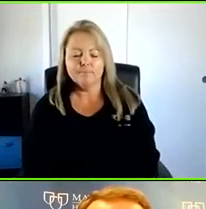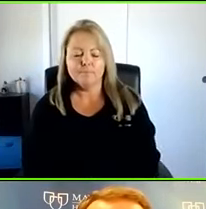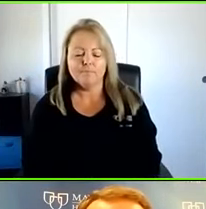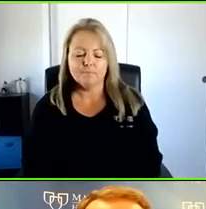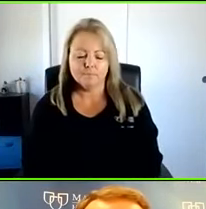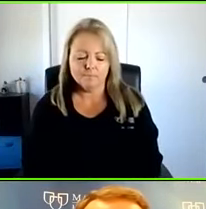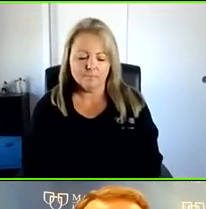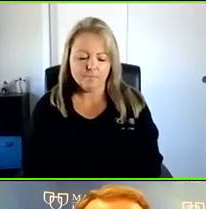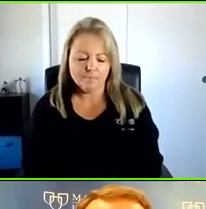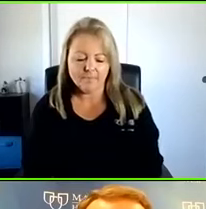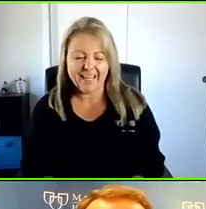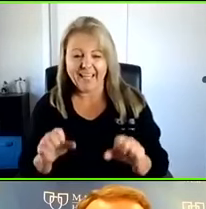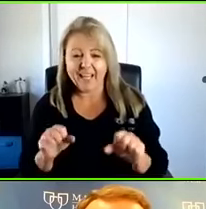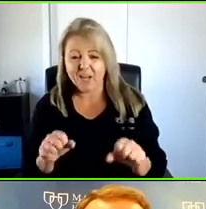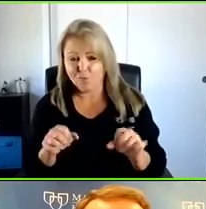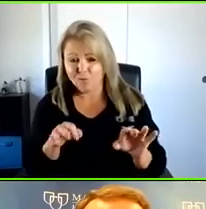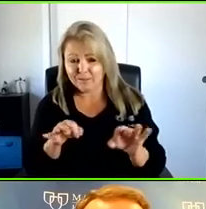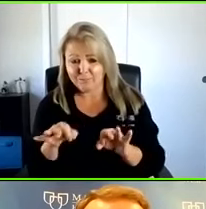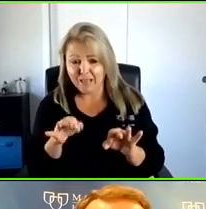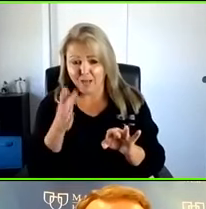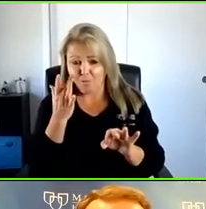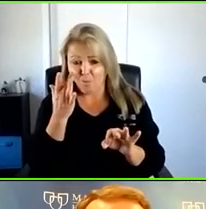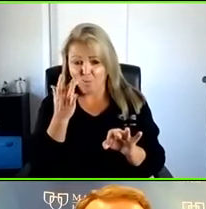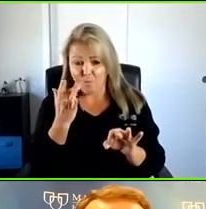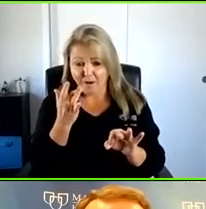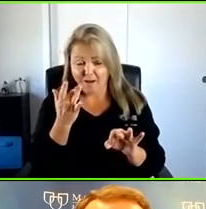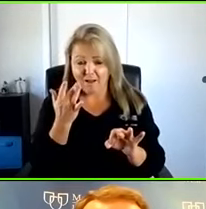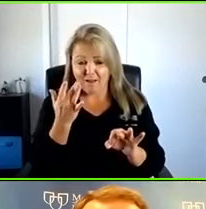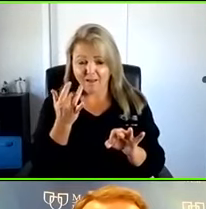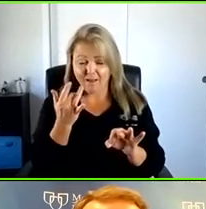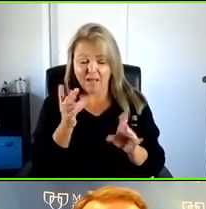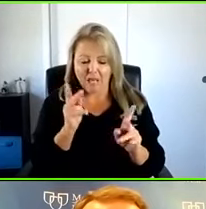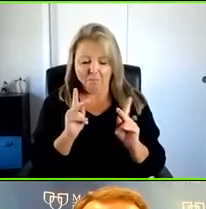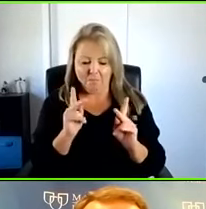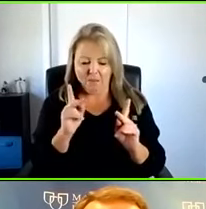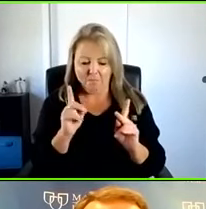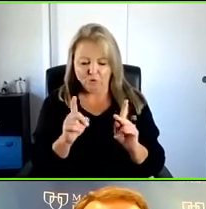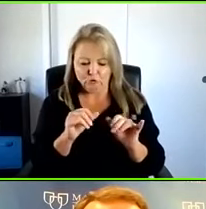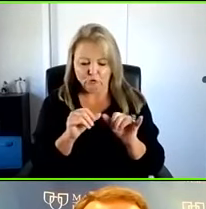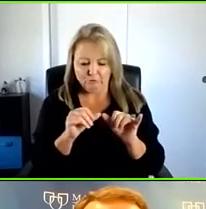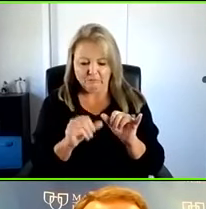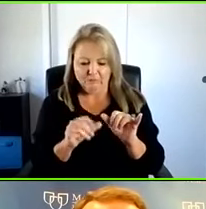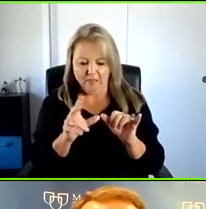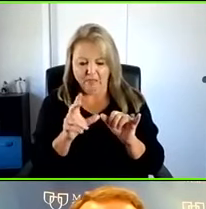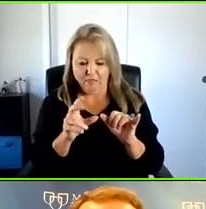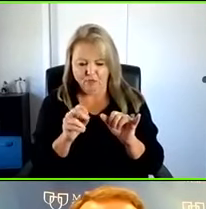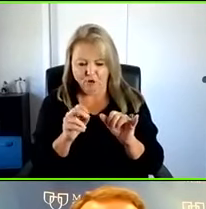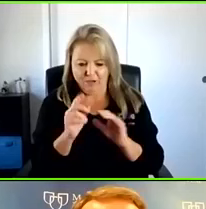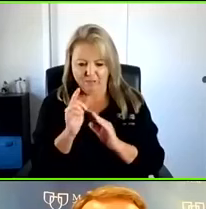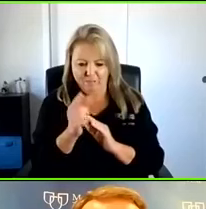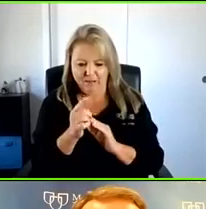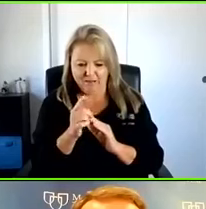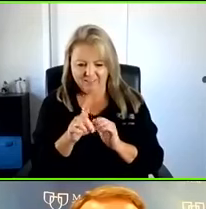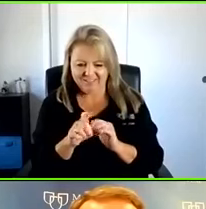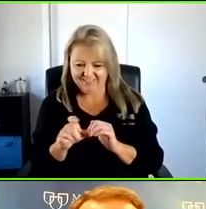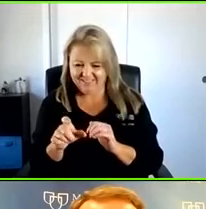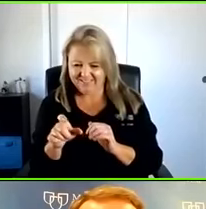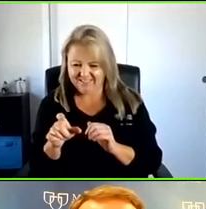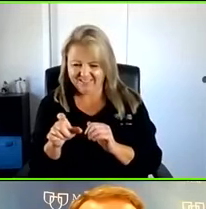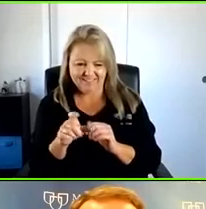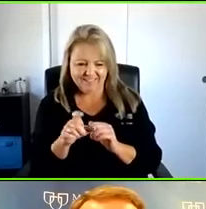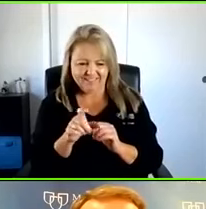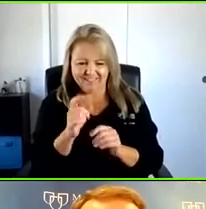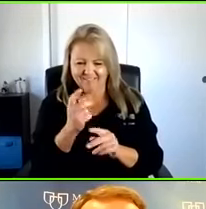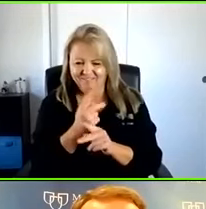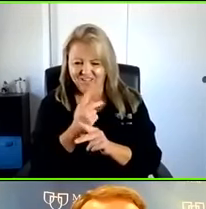So can you explain why people should spend like 30 minutes looking through all of the metrics to decide whether or